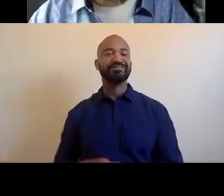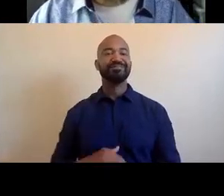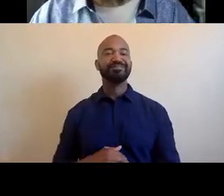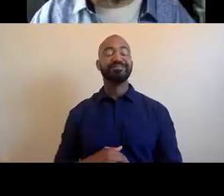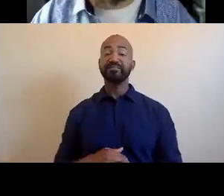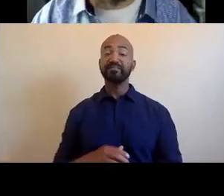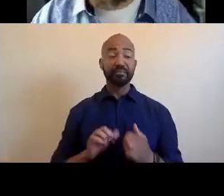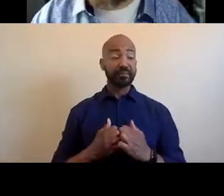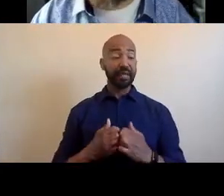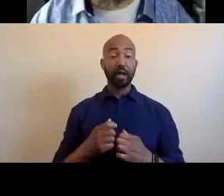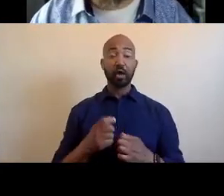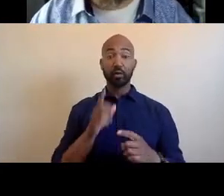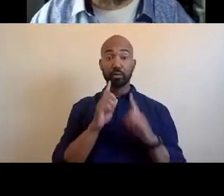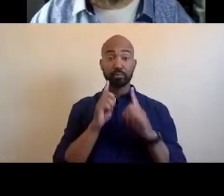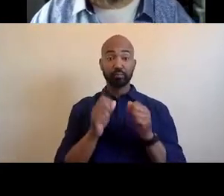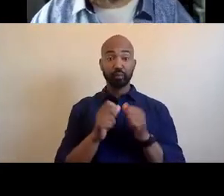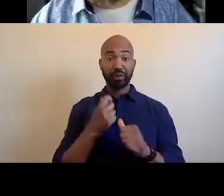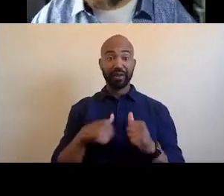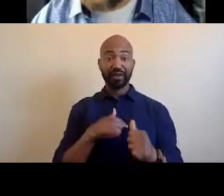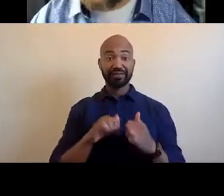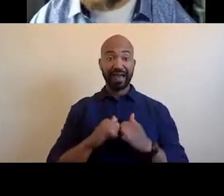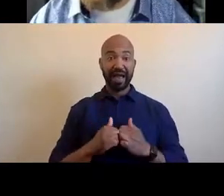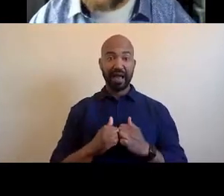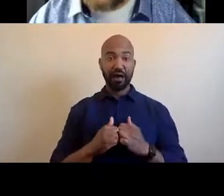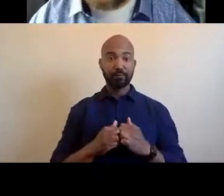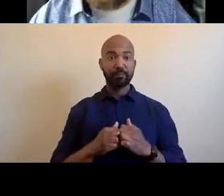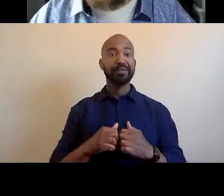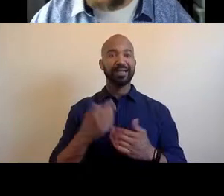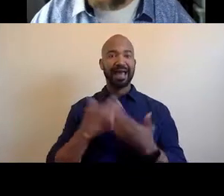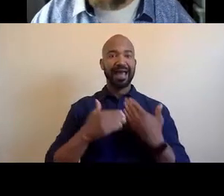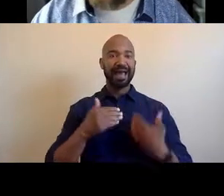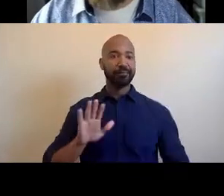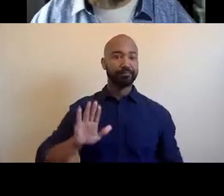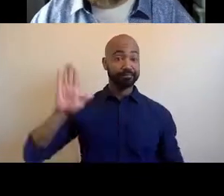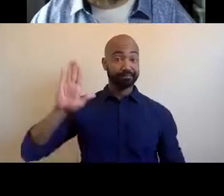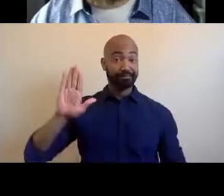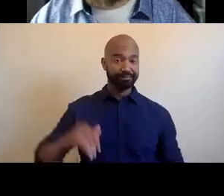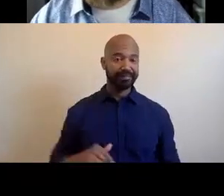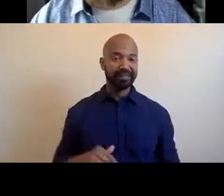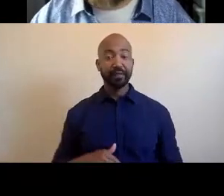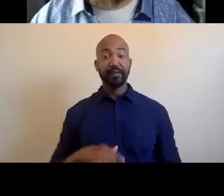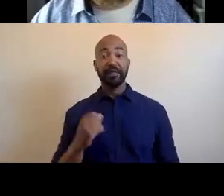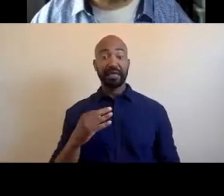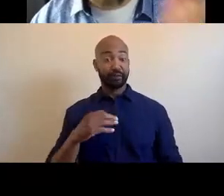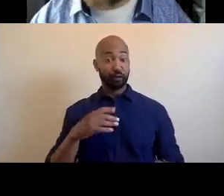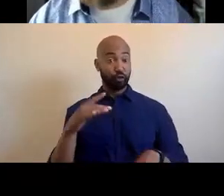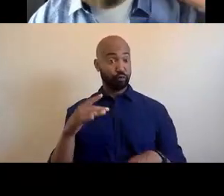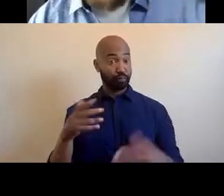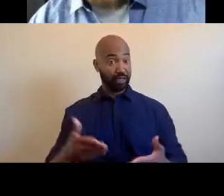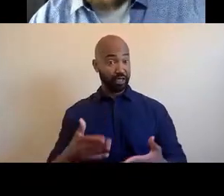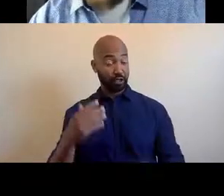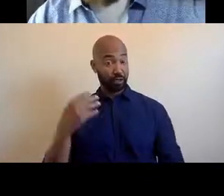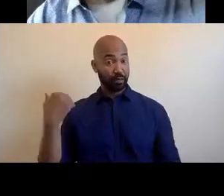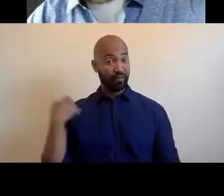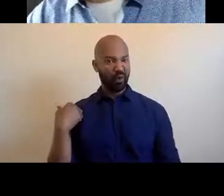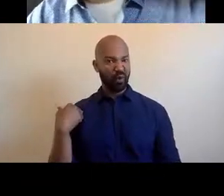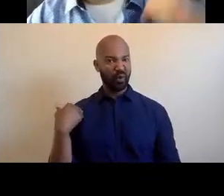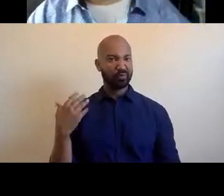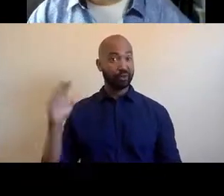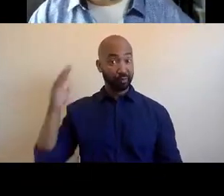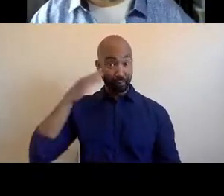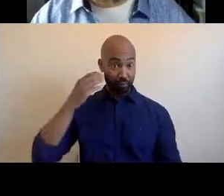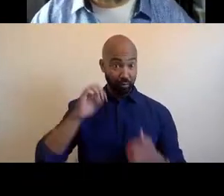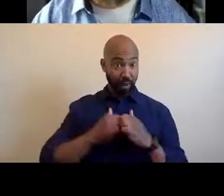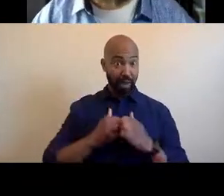you're going to communicate with us tonight is through either raising your hand, and if you've been here before, you know how to do this, and Mark, you know how to do this, right? So